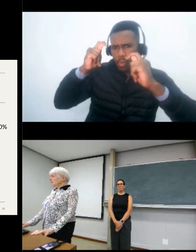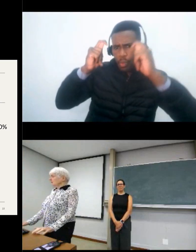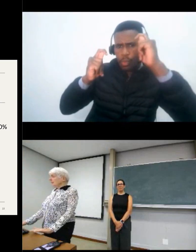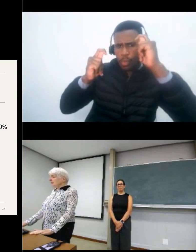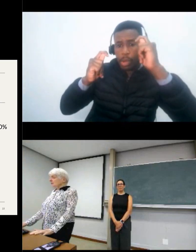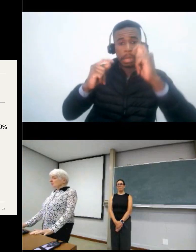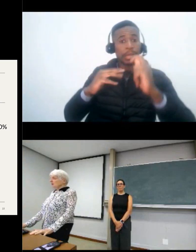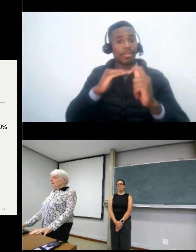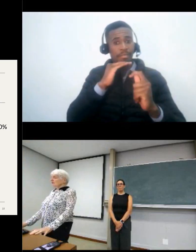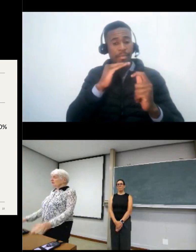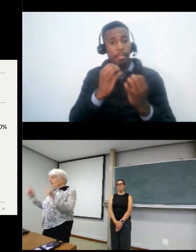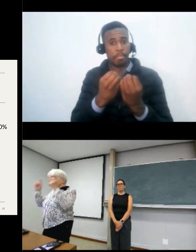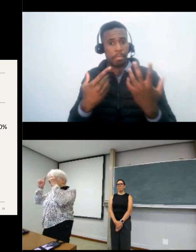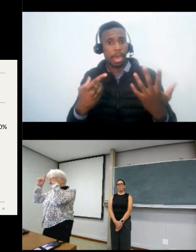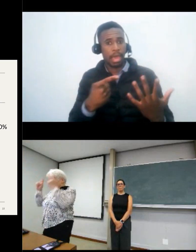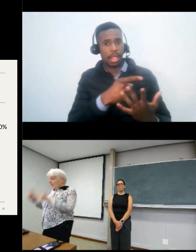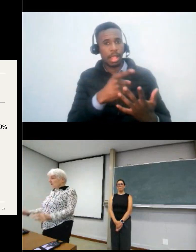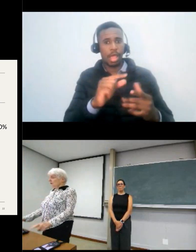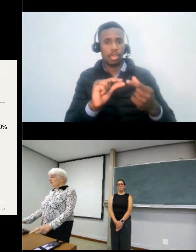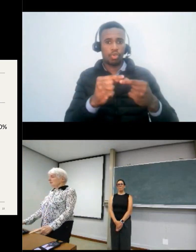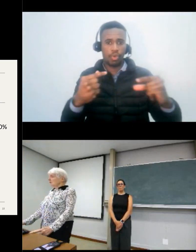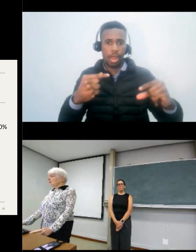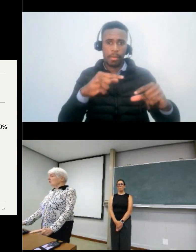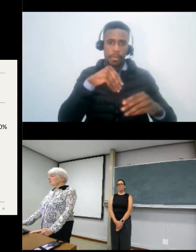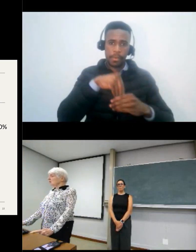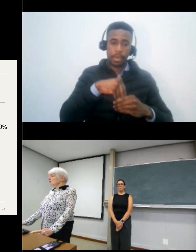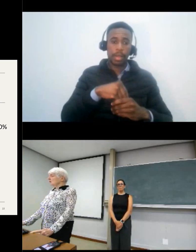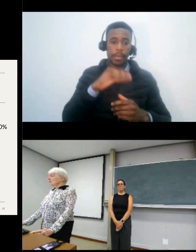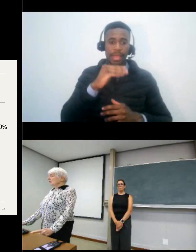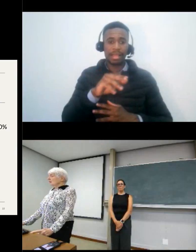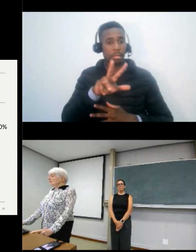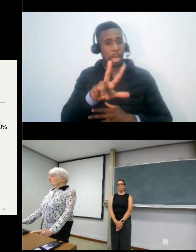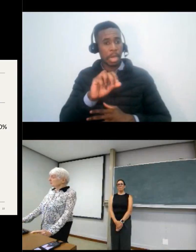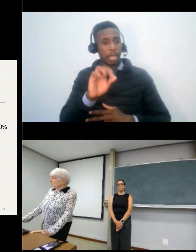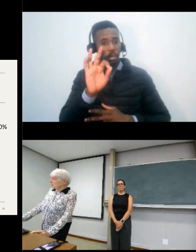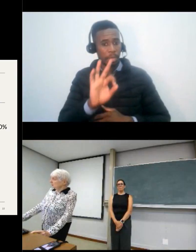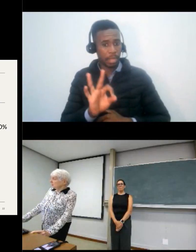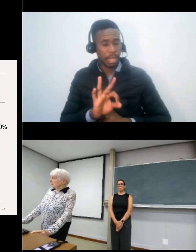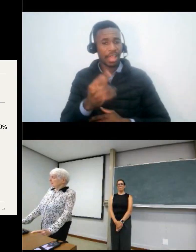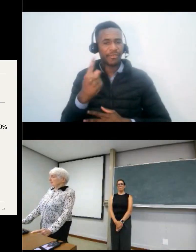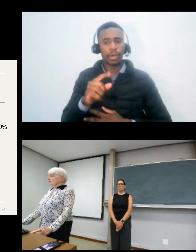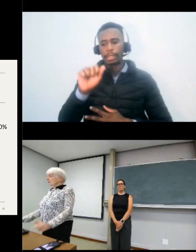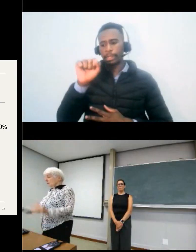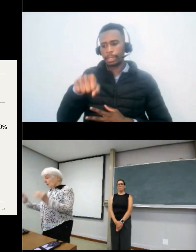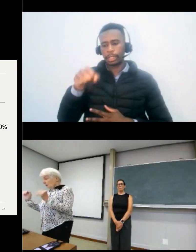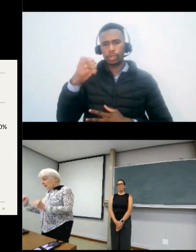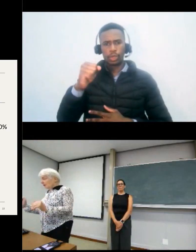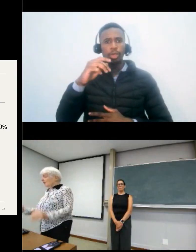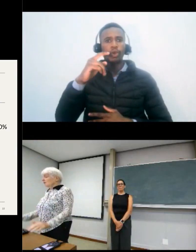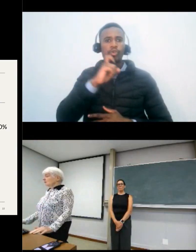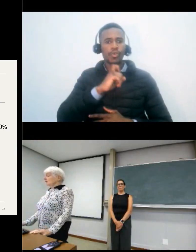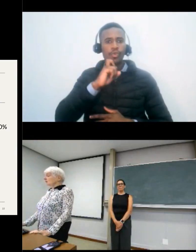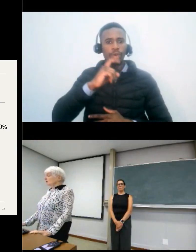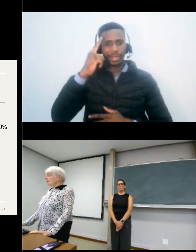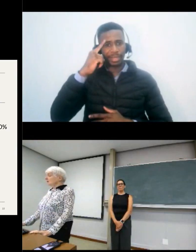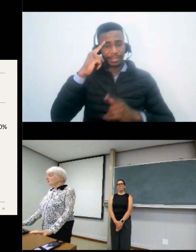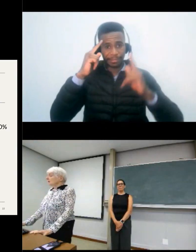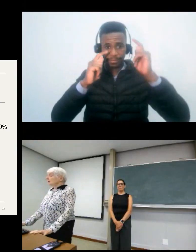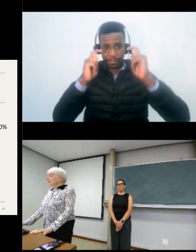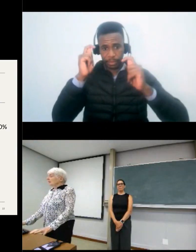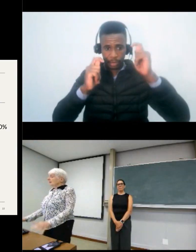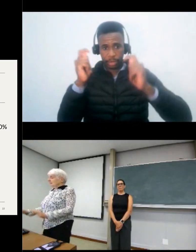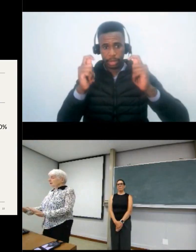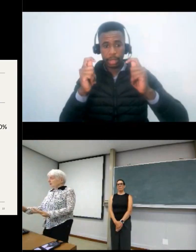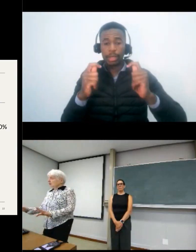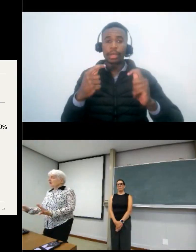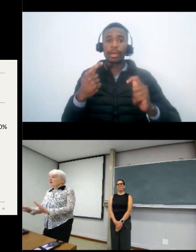people's grammars. 80% for raised eyebrows for yes/no questions, 73% lowered eyebrows for